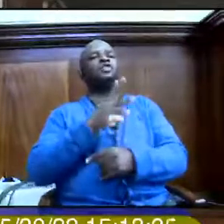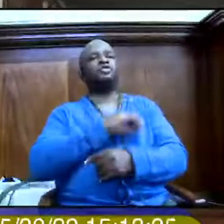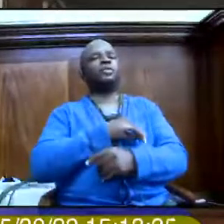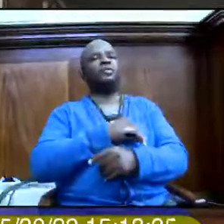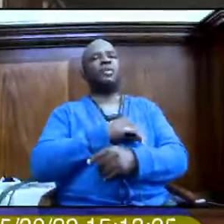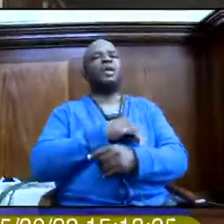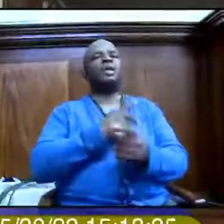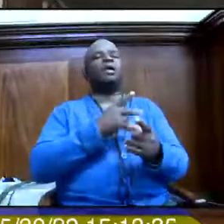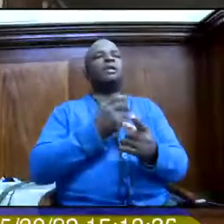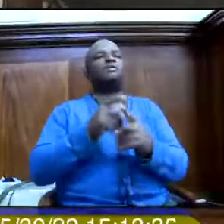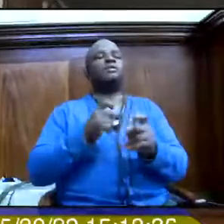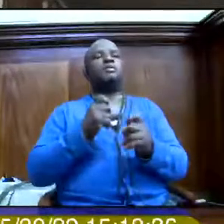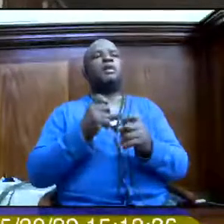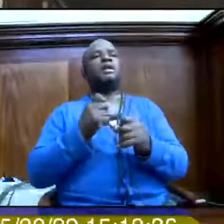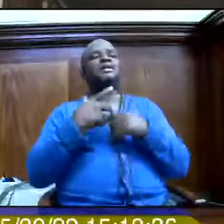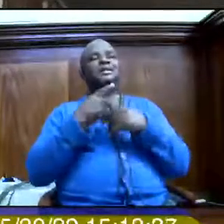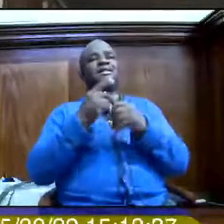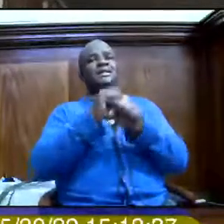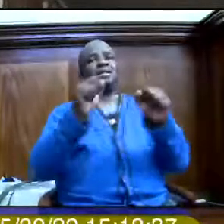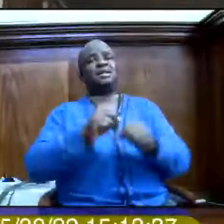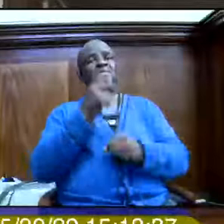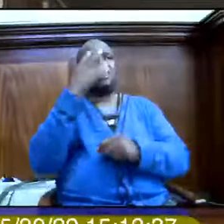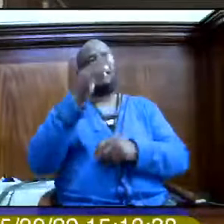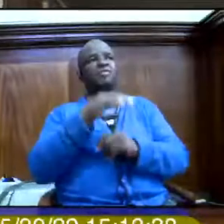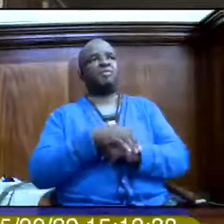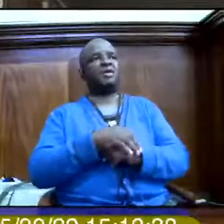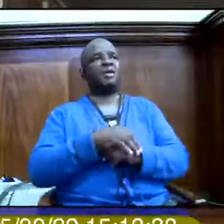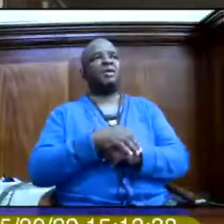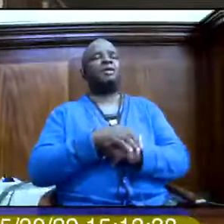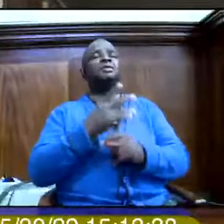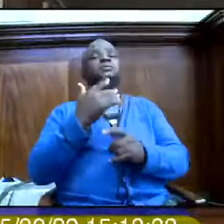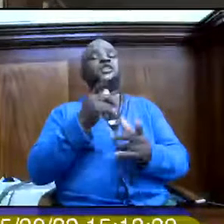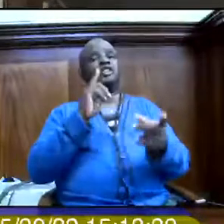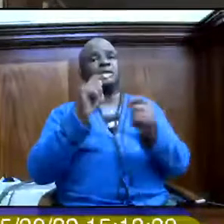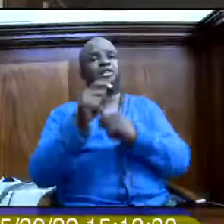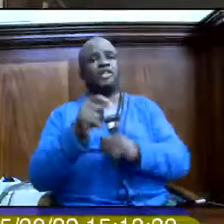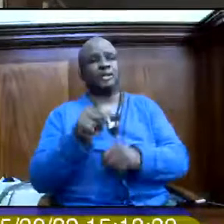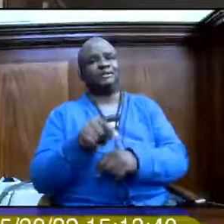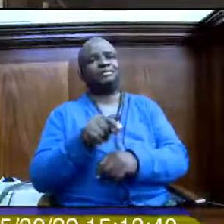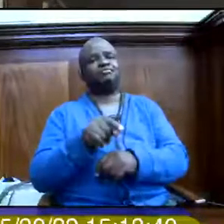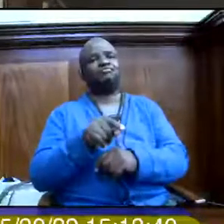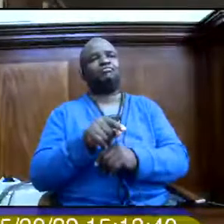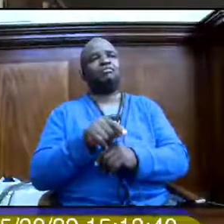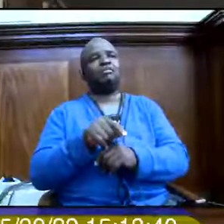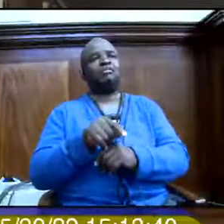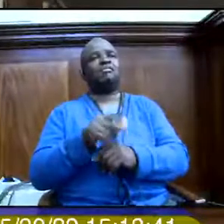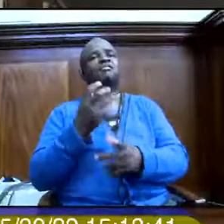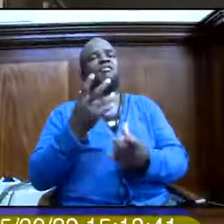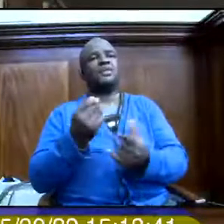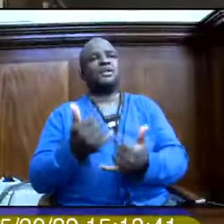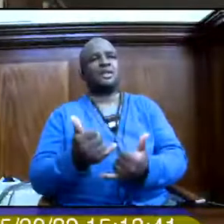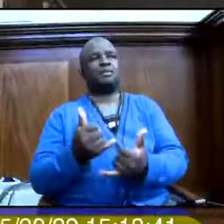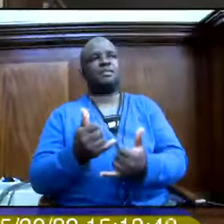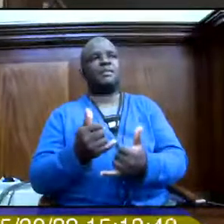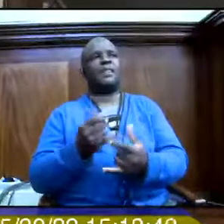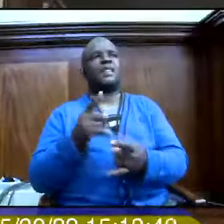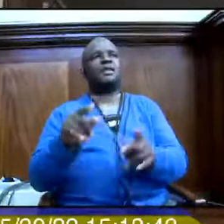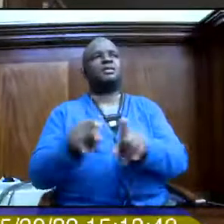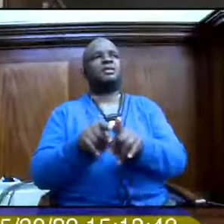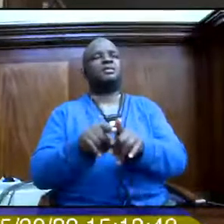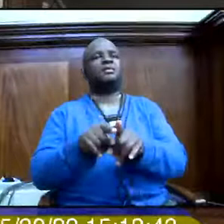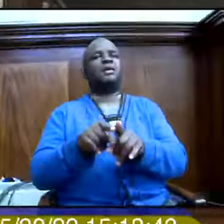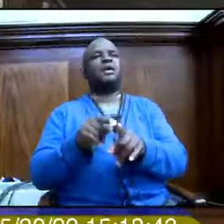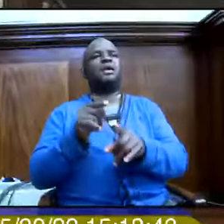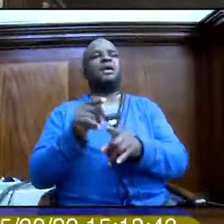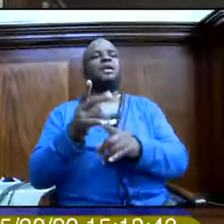legal system in short the amendments are a break on union activity